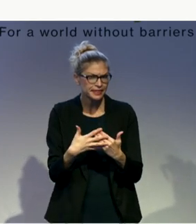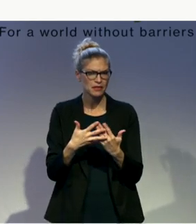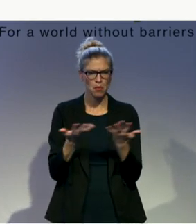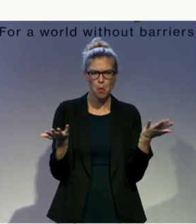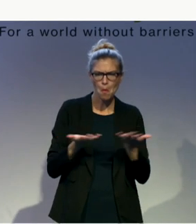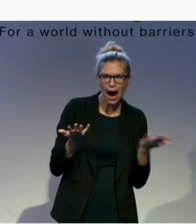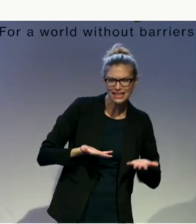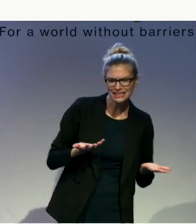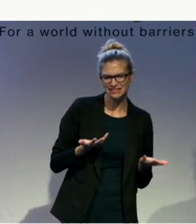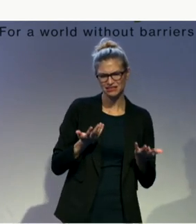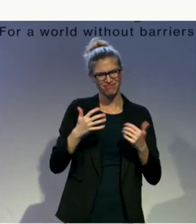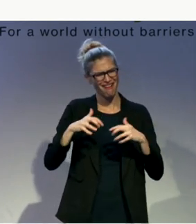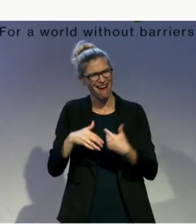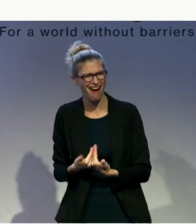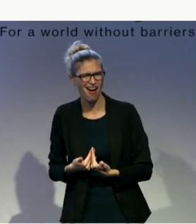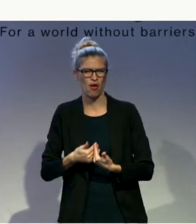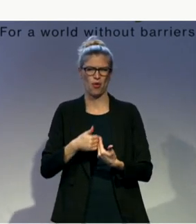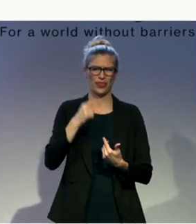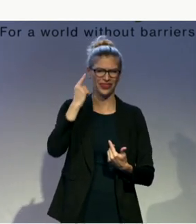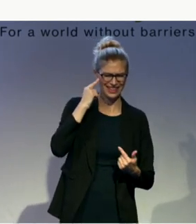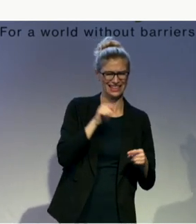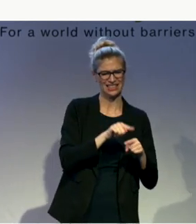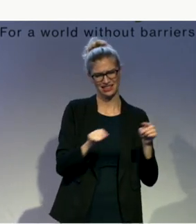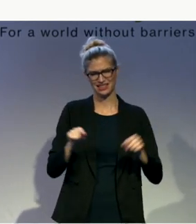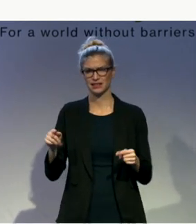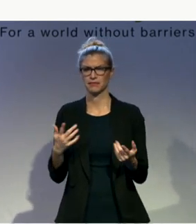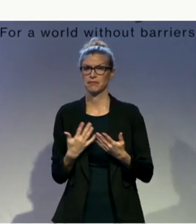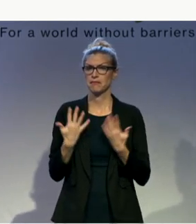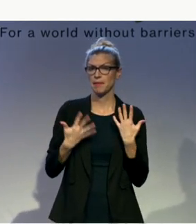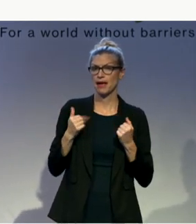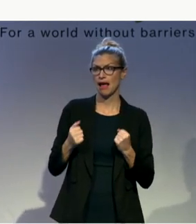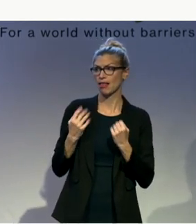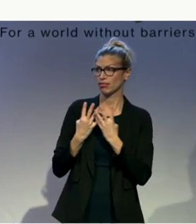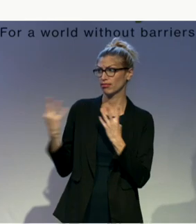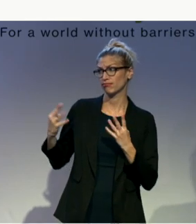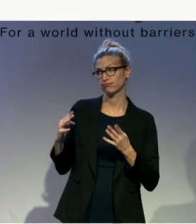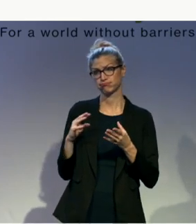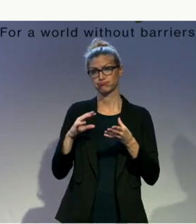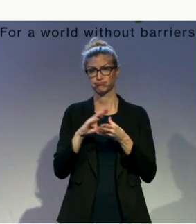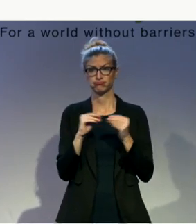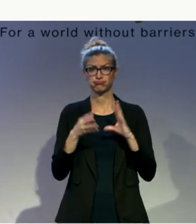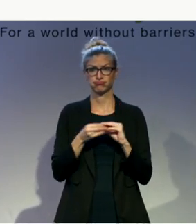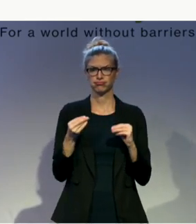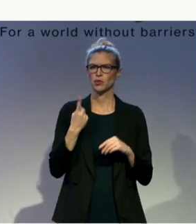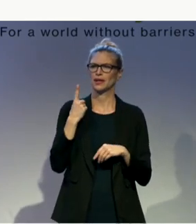could describe, especially Ms. Thorpe and those of you from Sweden,